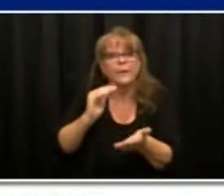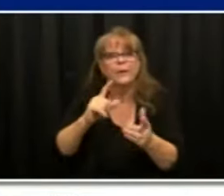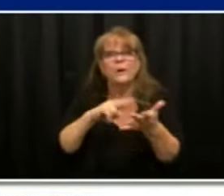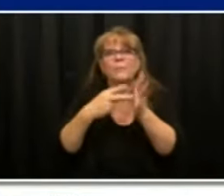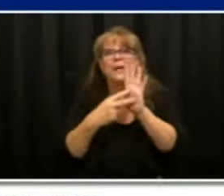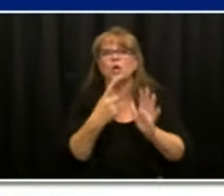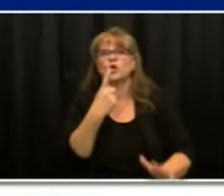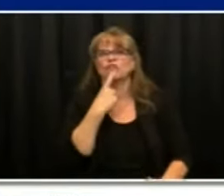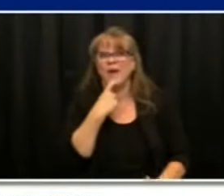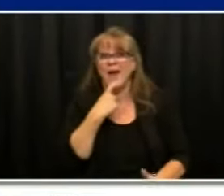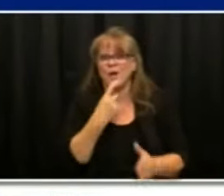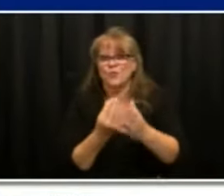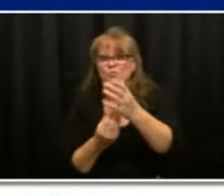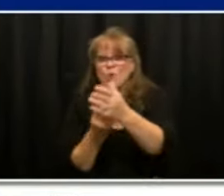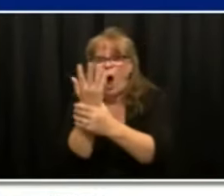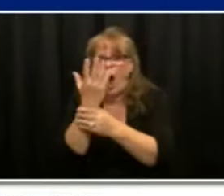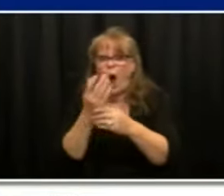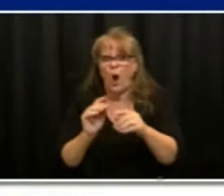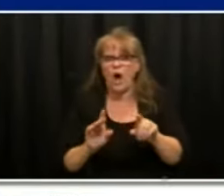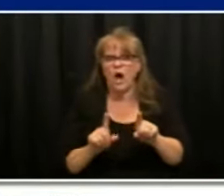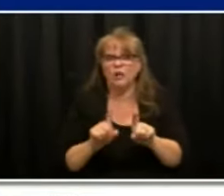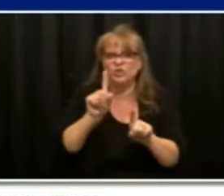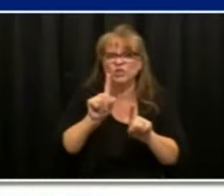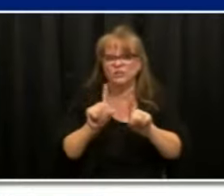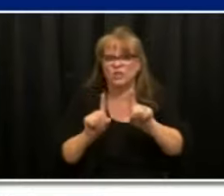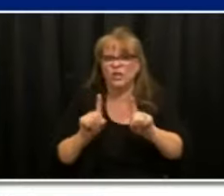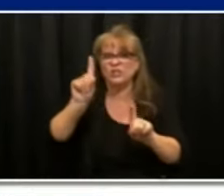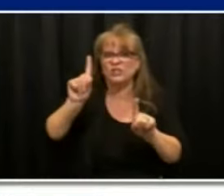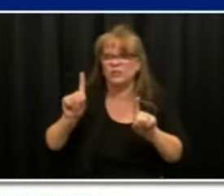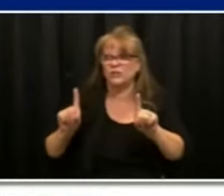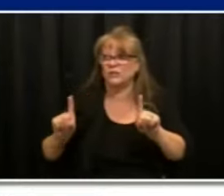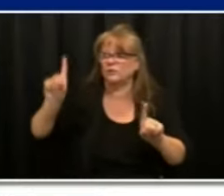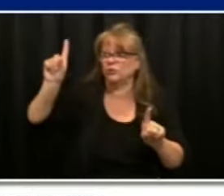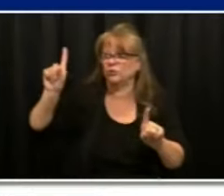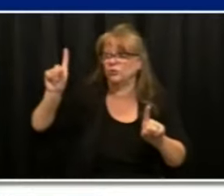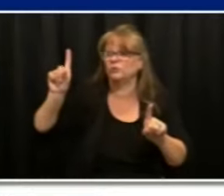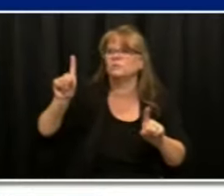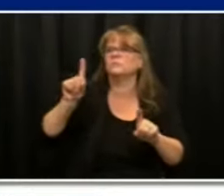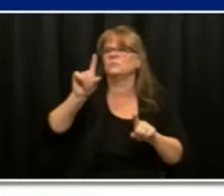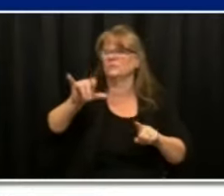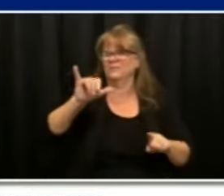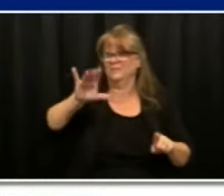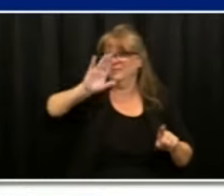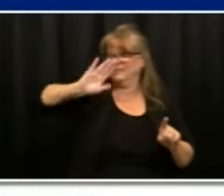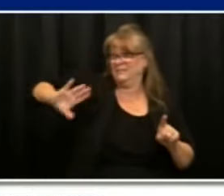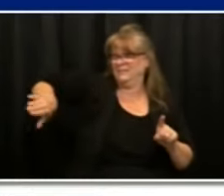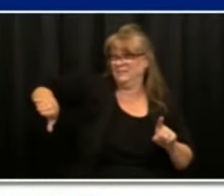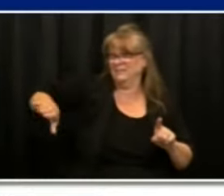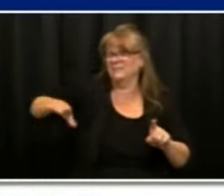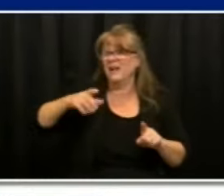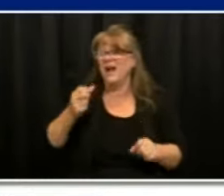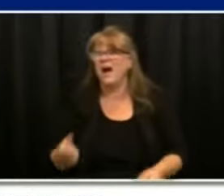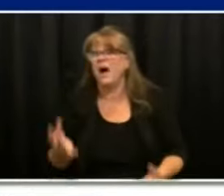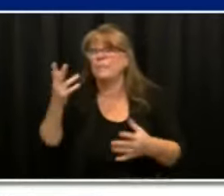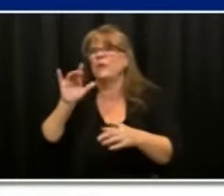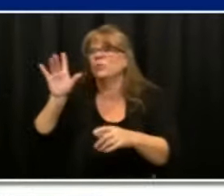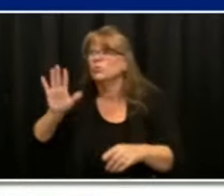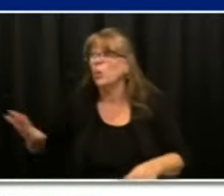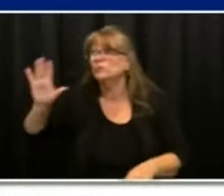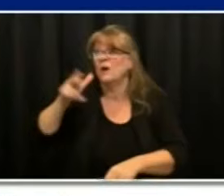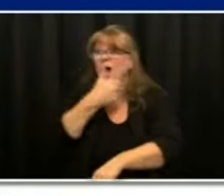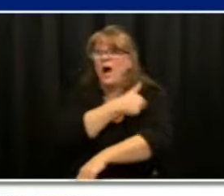increase. The percentage listed shows you how much hospitalizations have increased or decreased compared to the previous